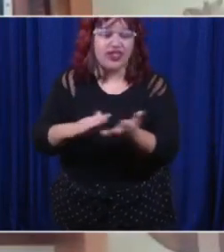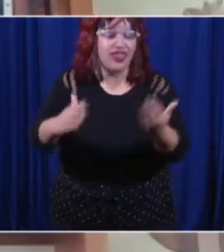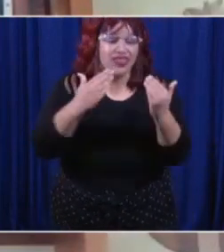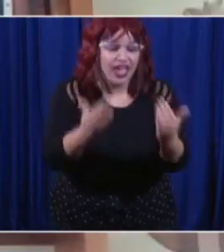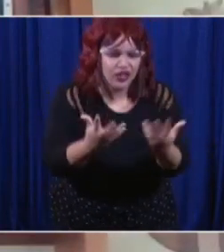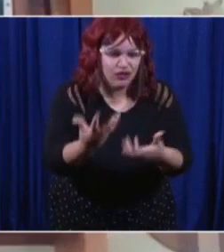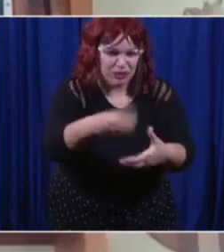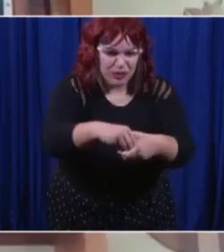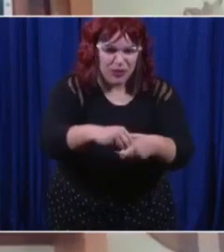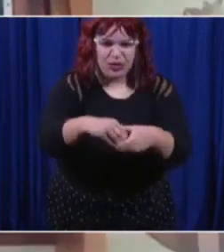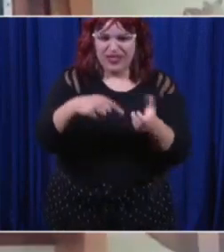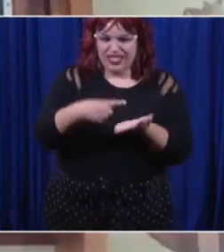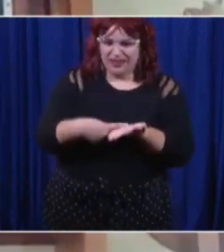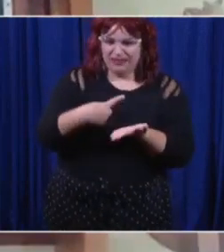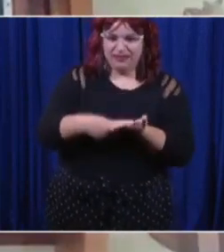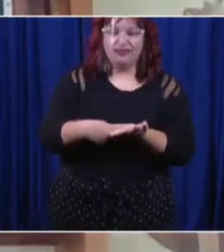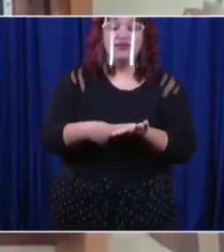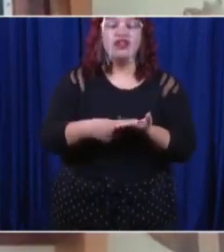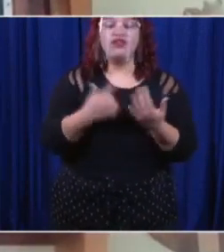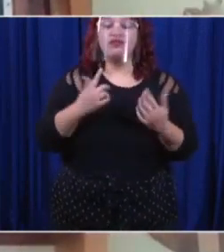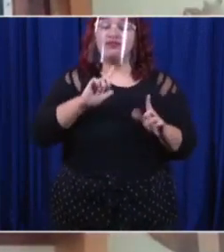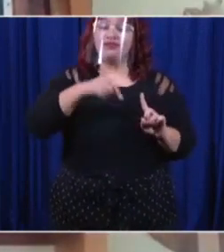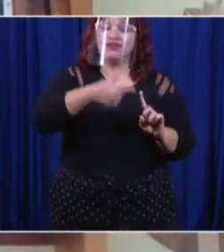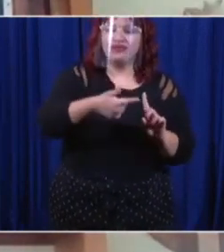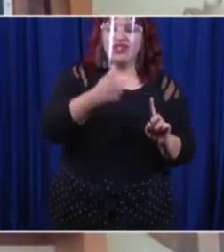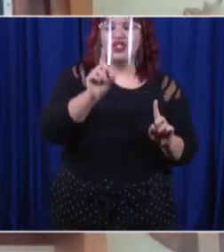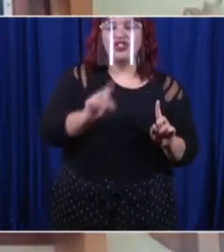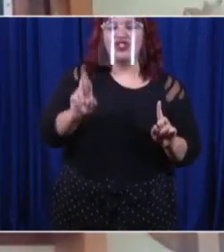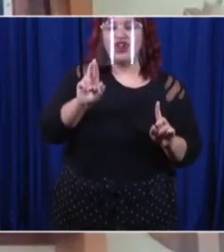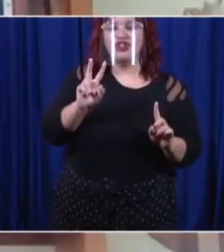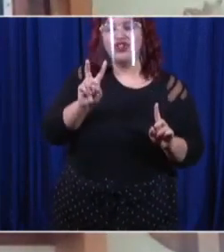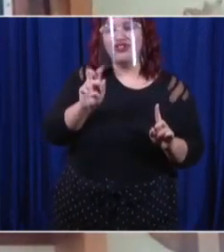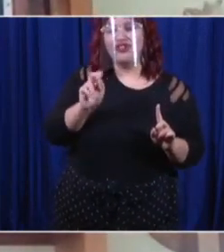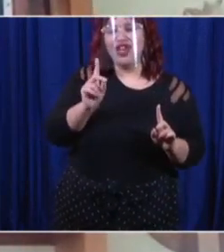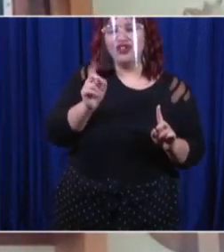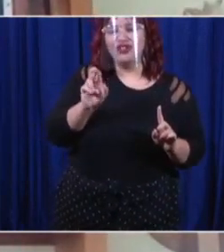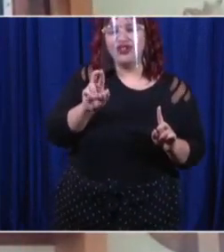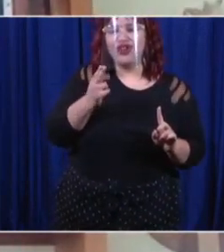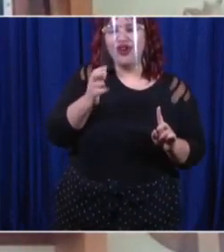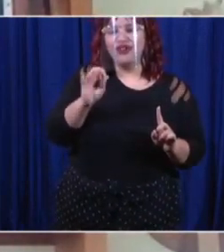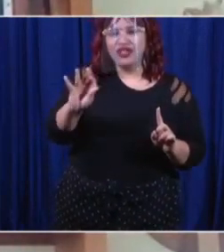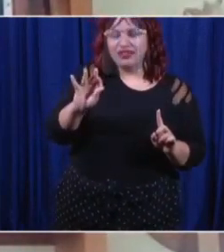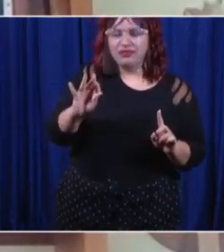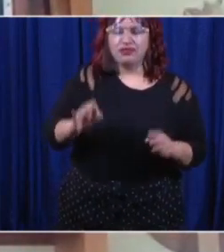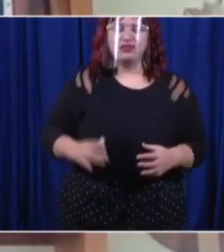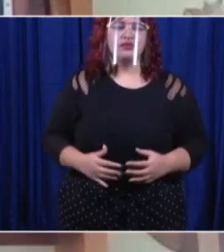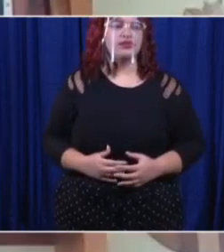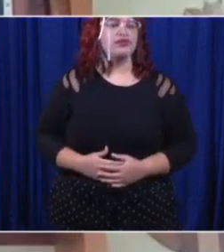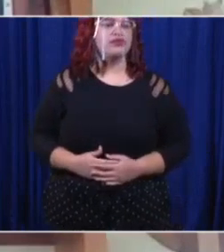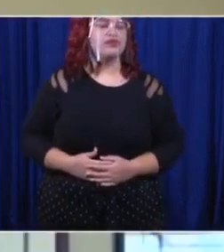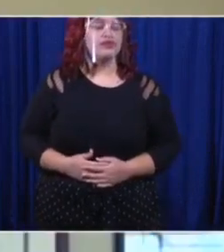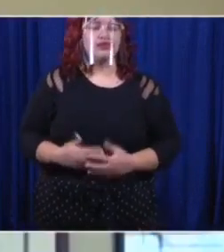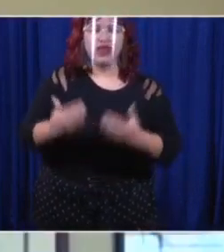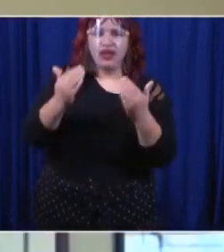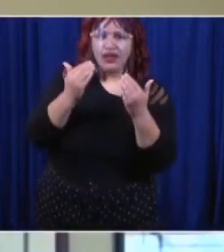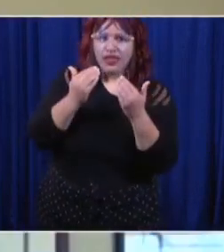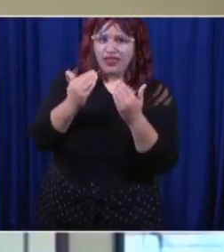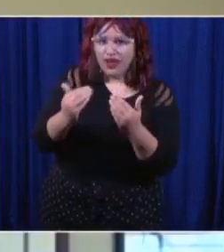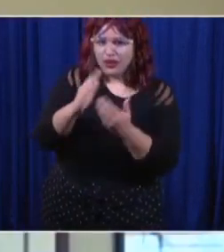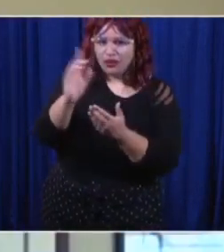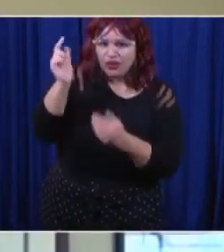joining us. Dr. Vanderhoff. Thank you, Governor DeWine. Well, we are seeing in the state